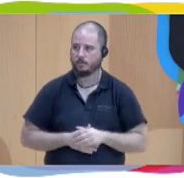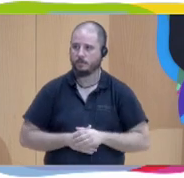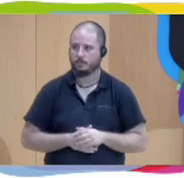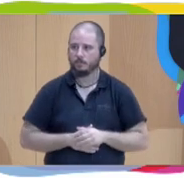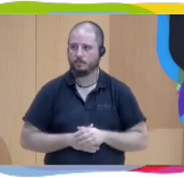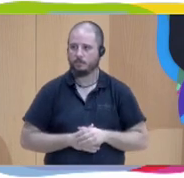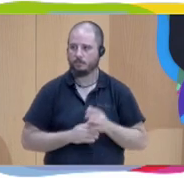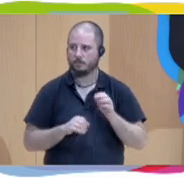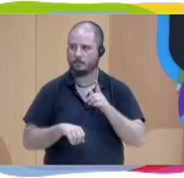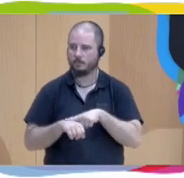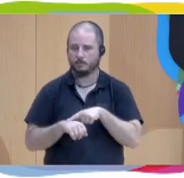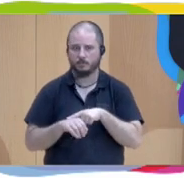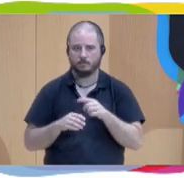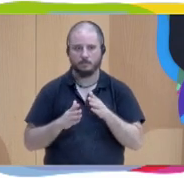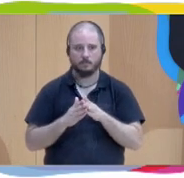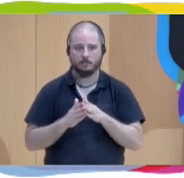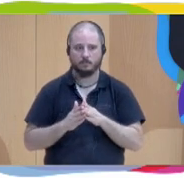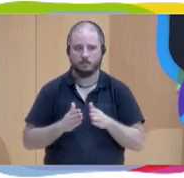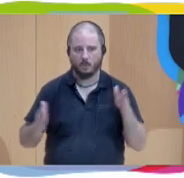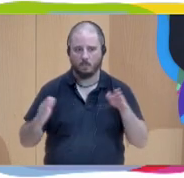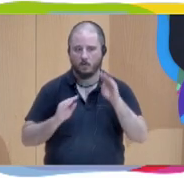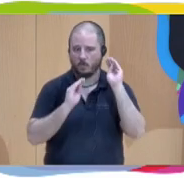and which kind of groups we had.